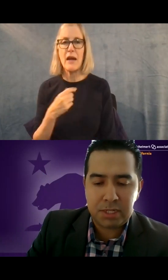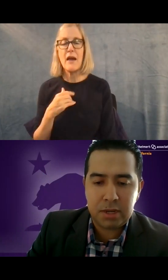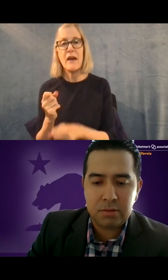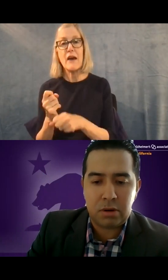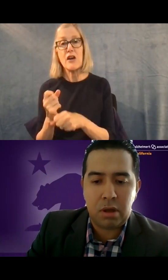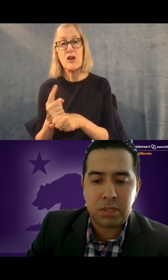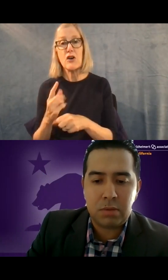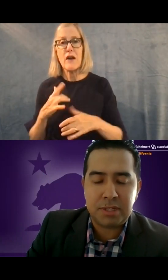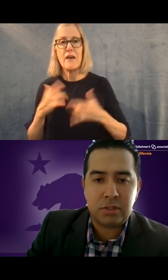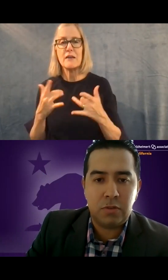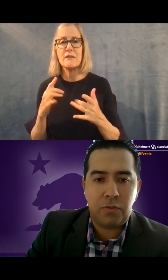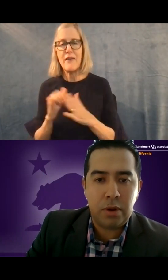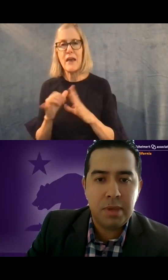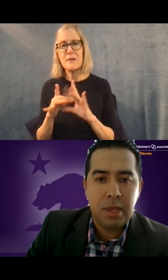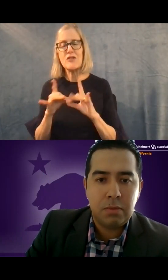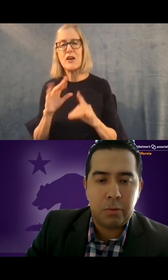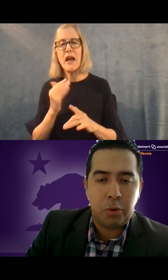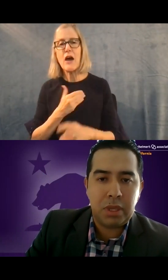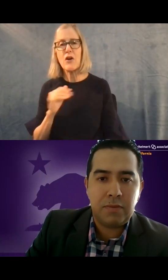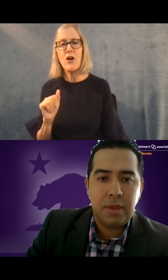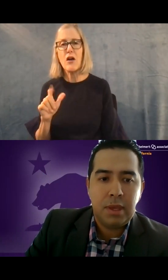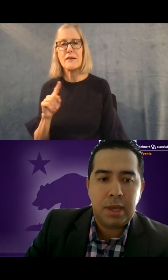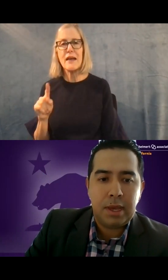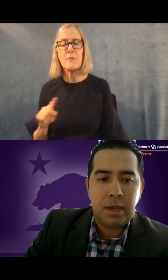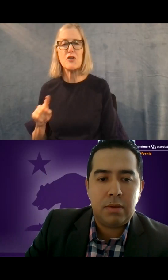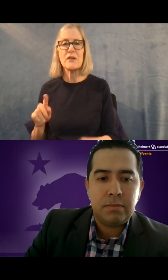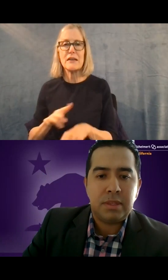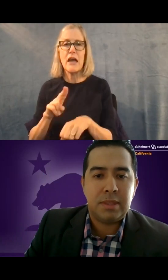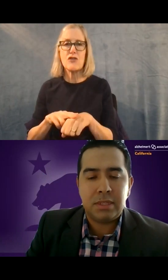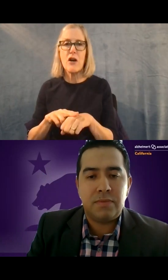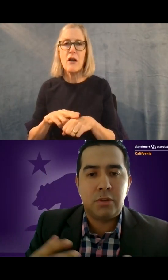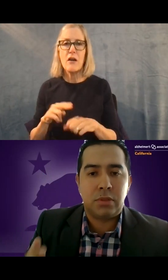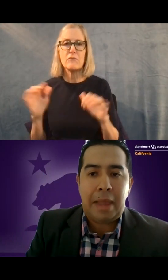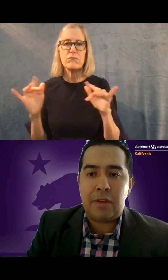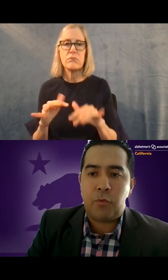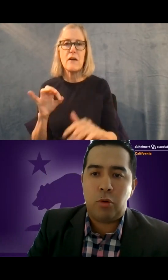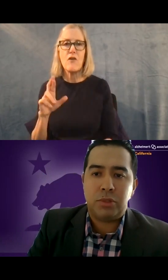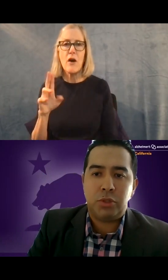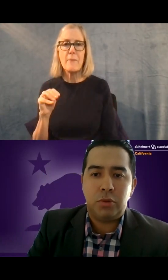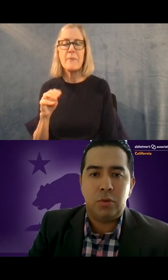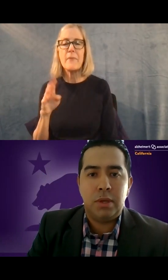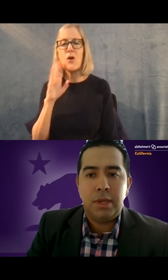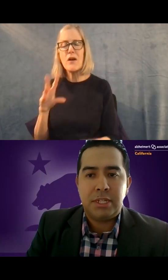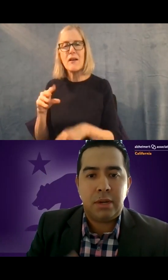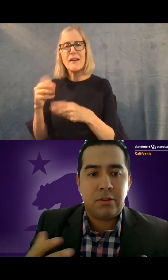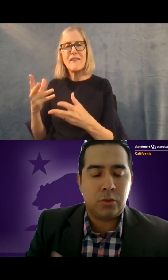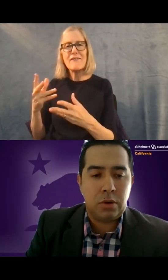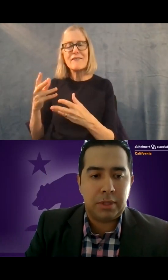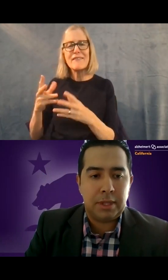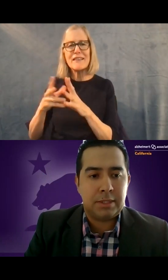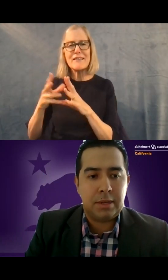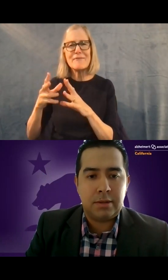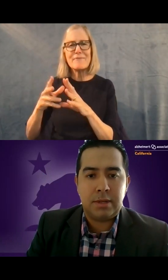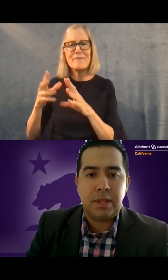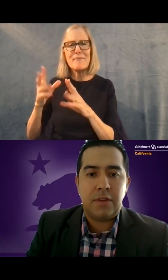was mentioned here, was our Alzheimer's National Forum, where we'll give these individuals a platform to share their story